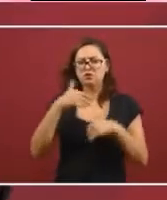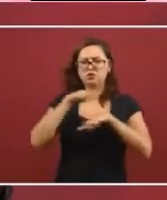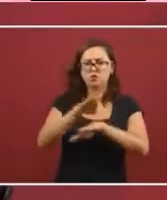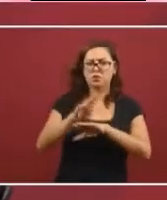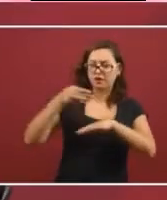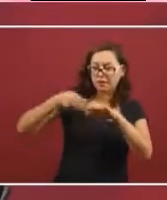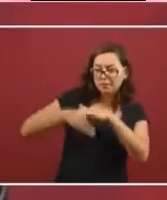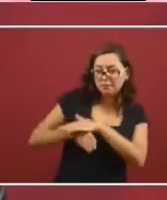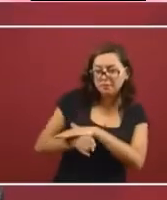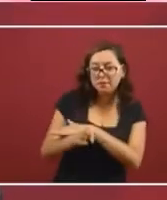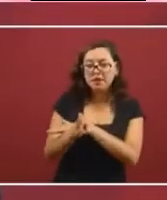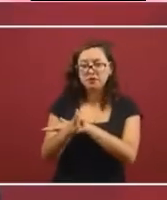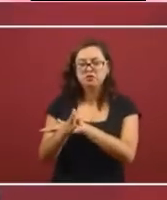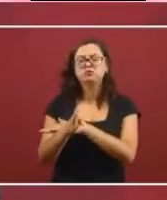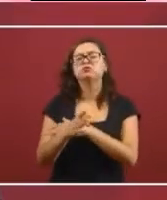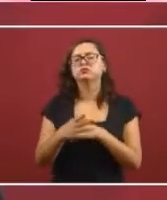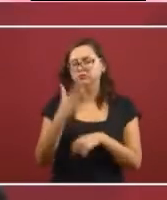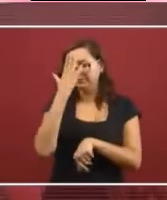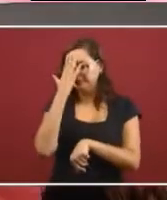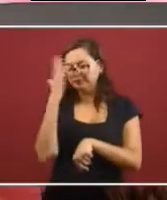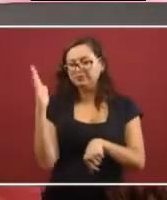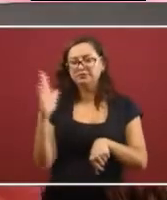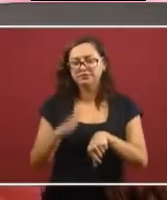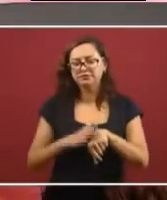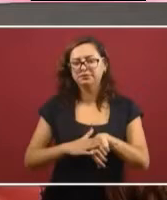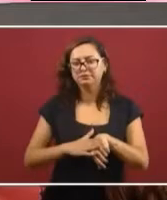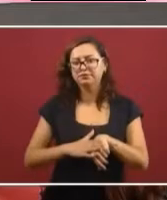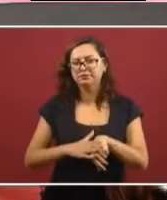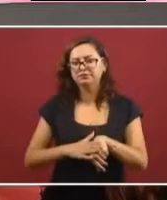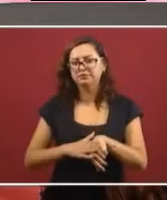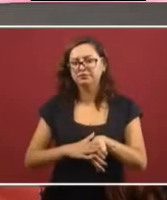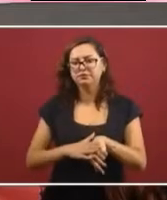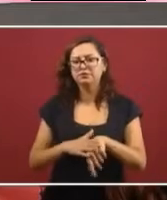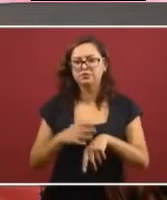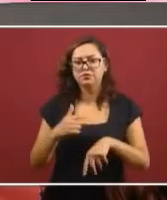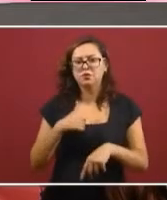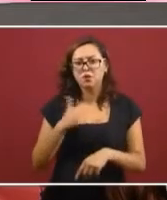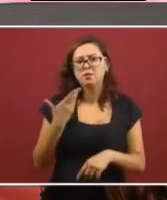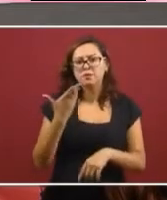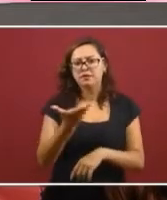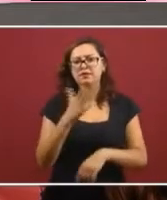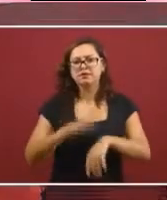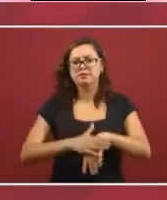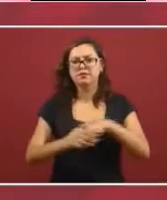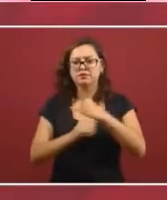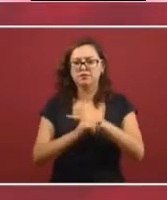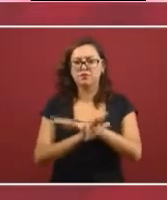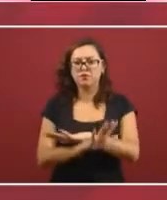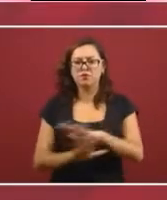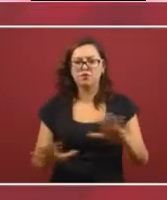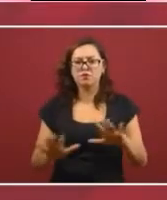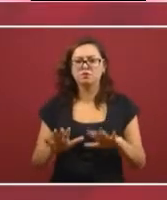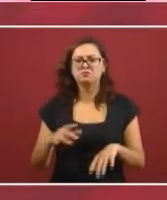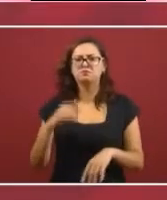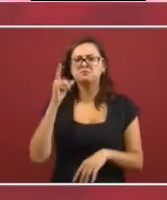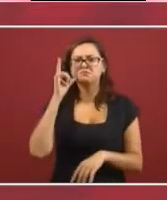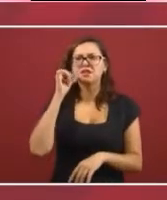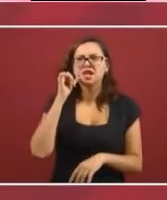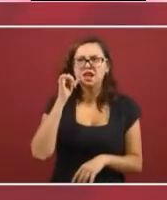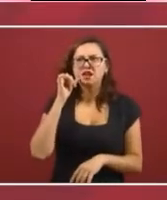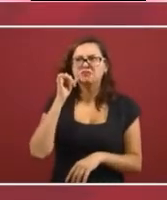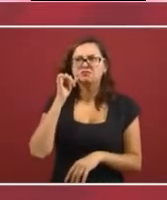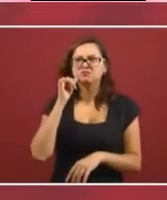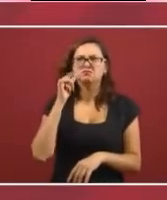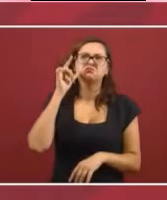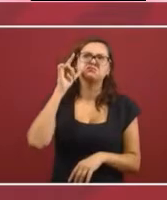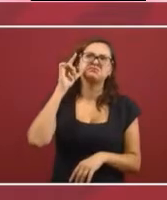metro. What you're saying regarding the metro, I'm going to ask for information, mañana, and tomorrow or the